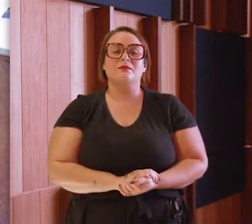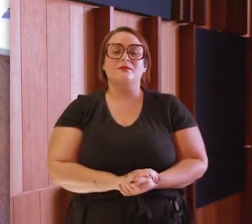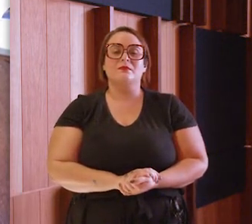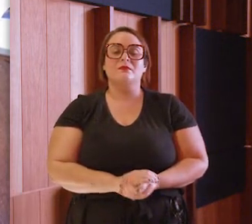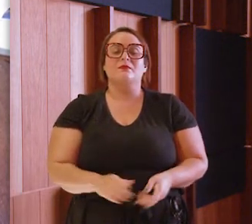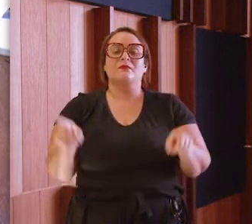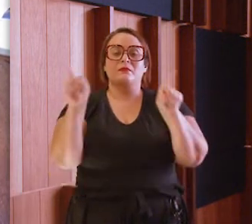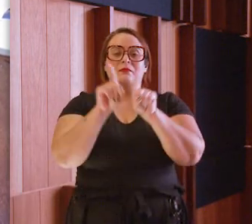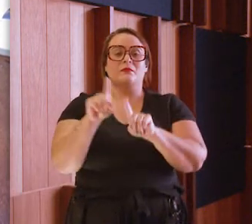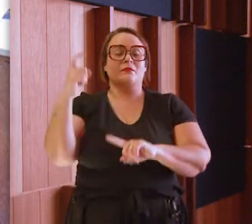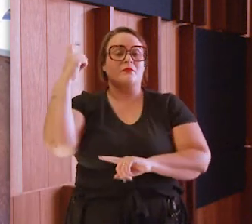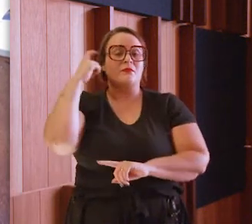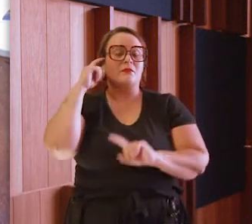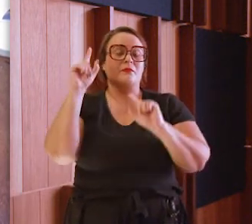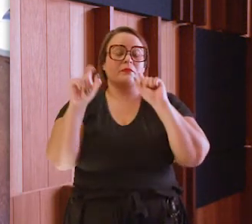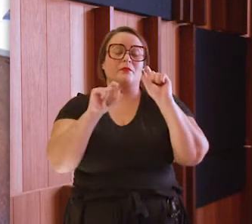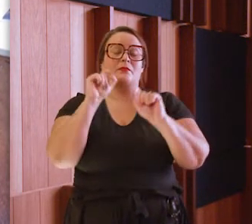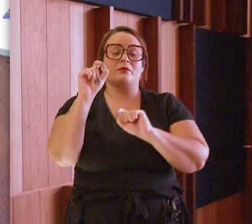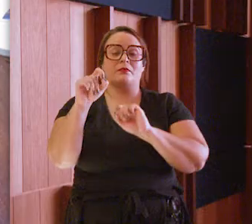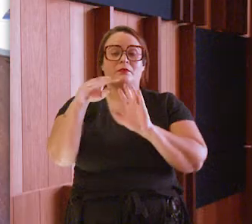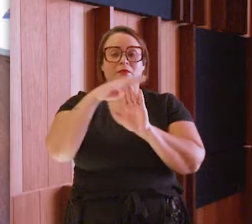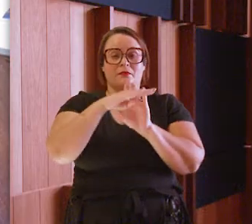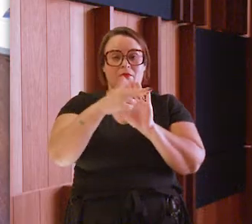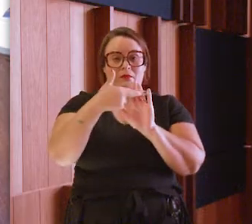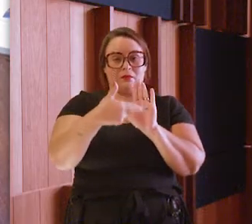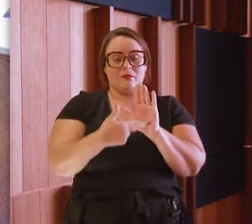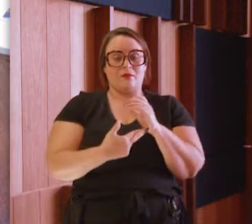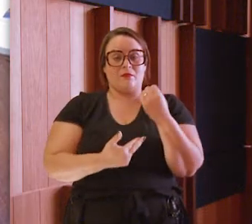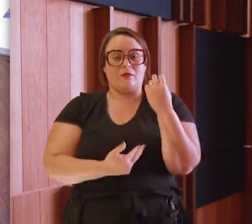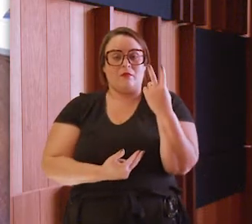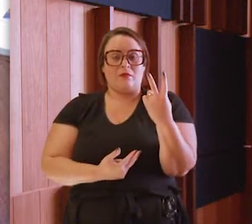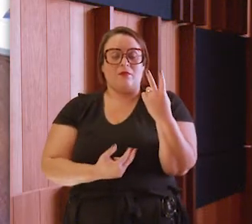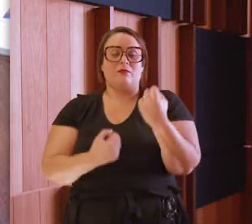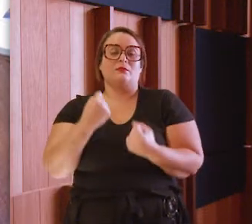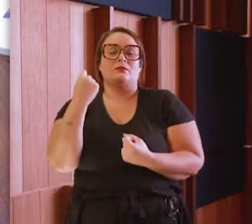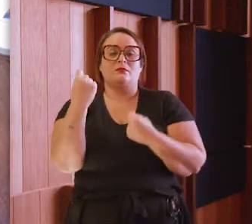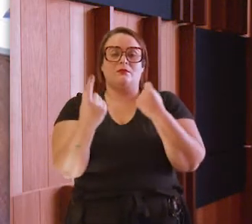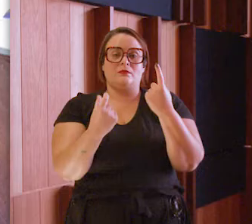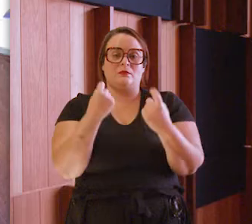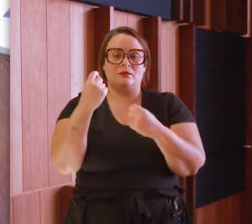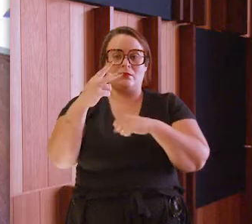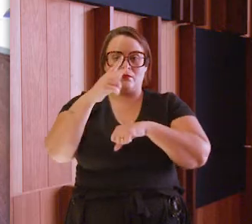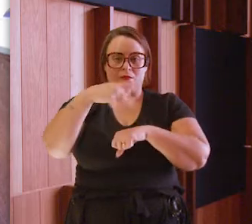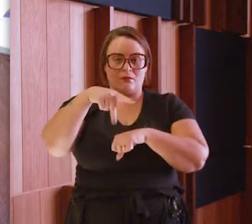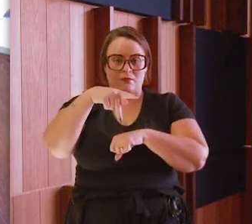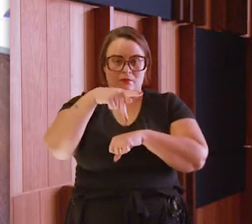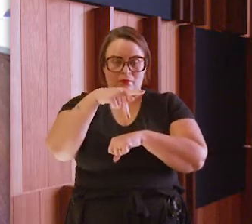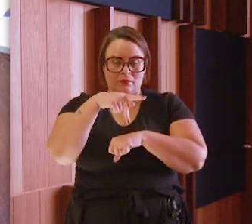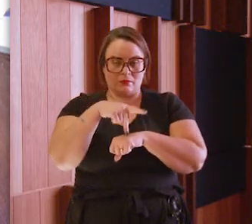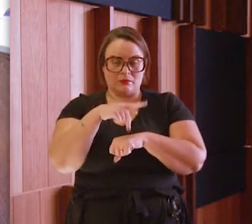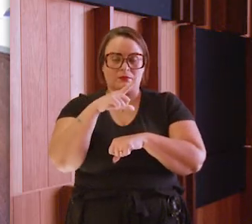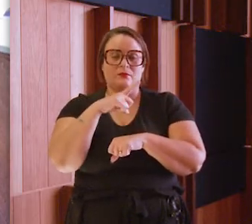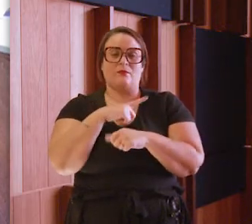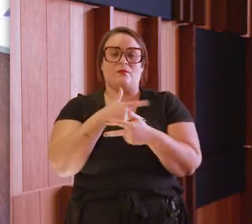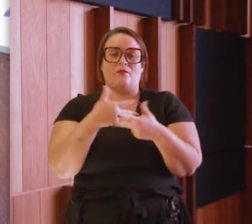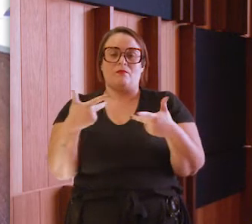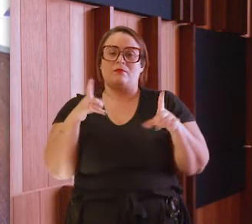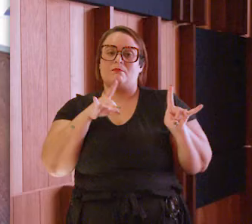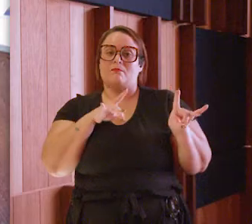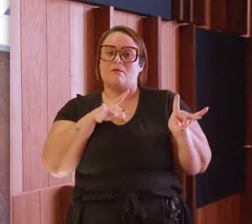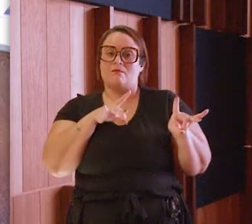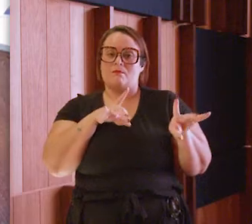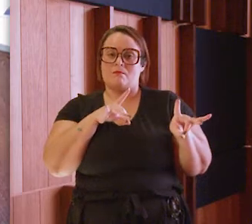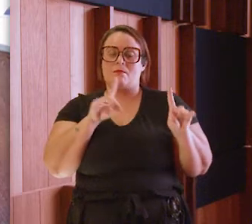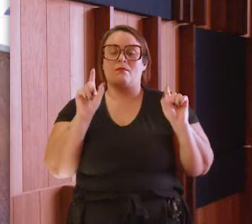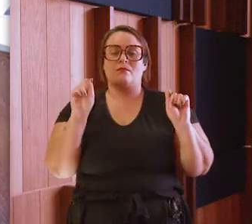have certain requirements around groups of transactions or principal transactions, making sure that they adhere to the arm's length